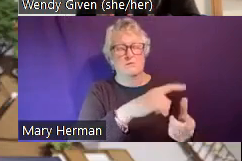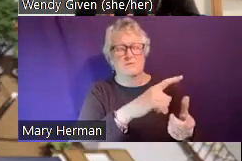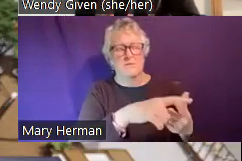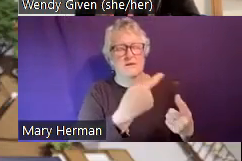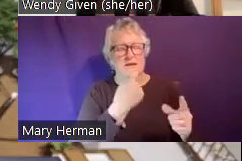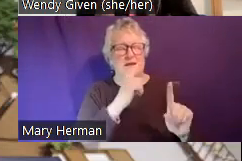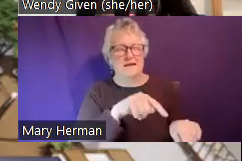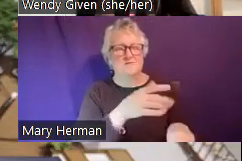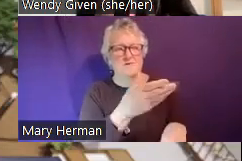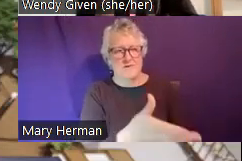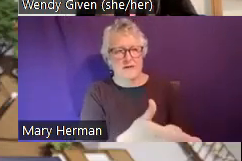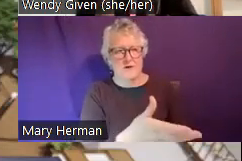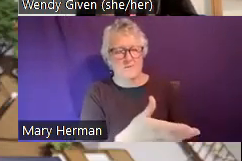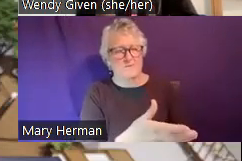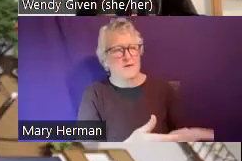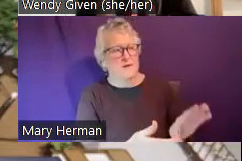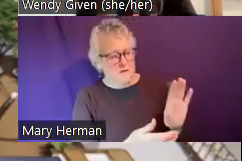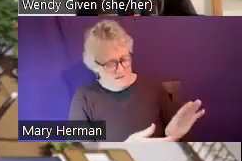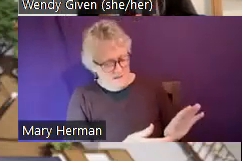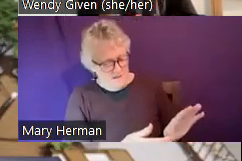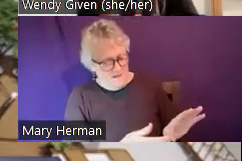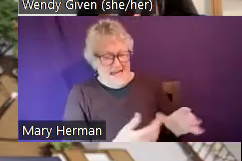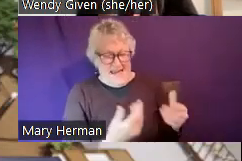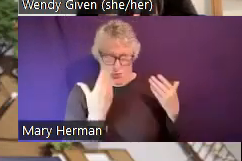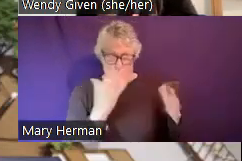I don't know that they've done any modeling on that yet,